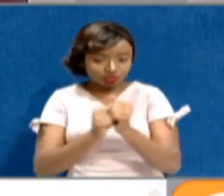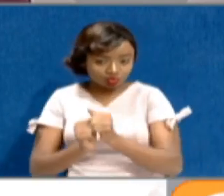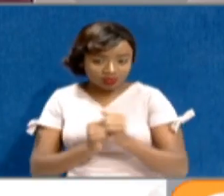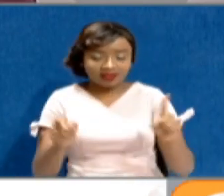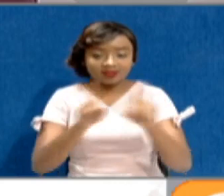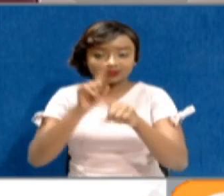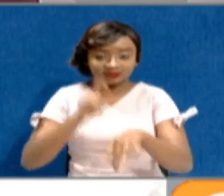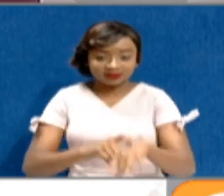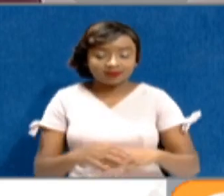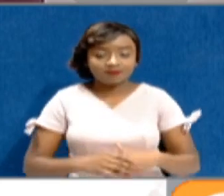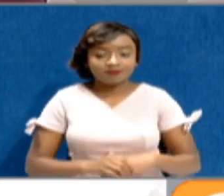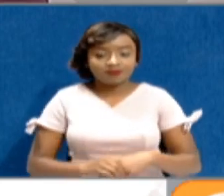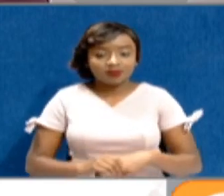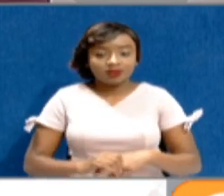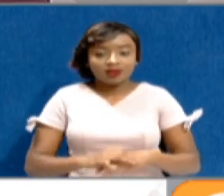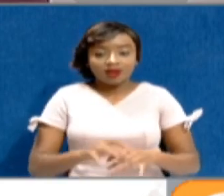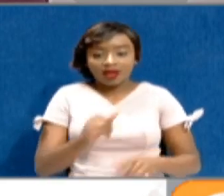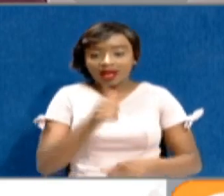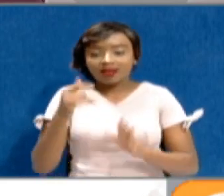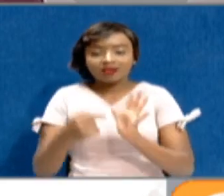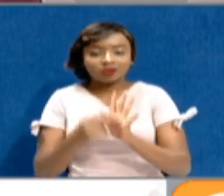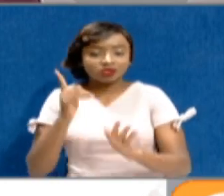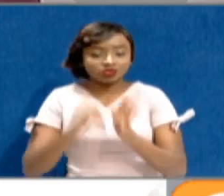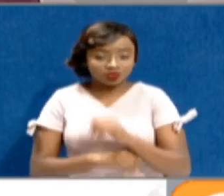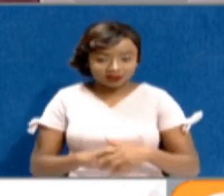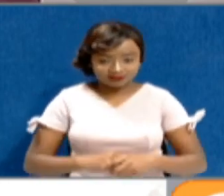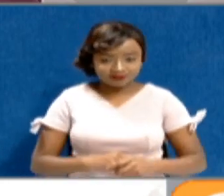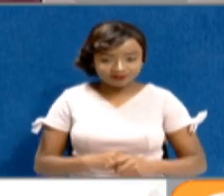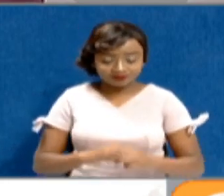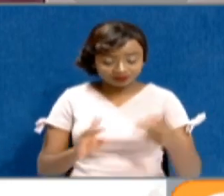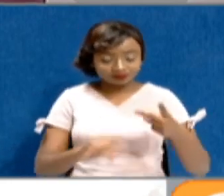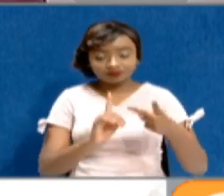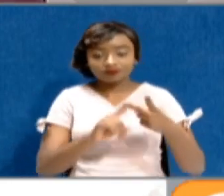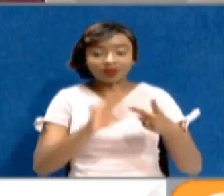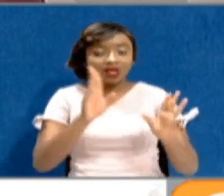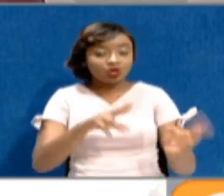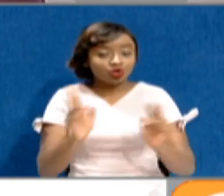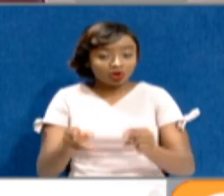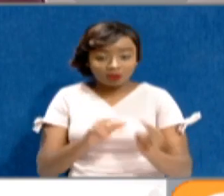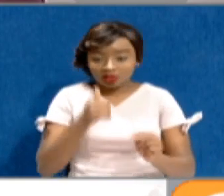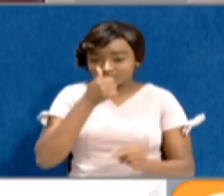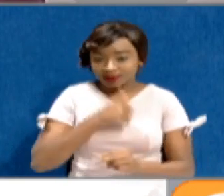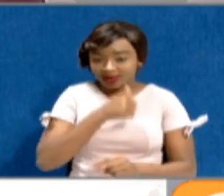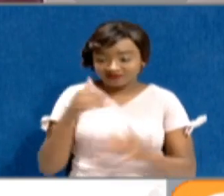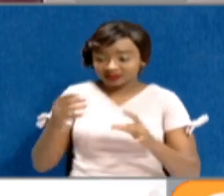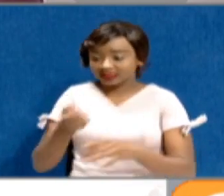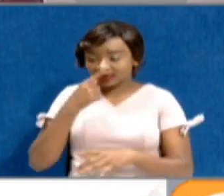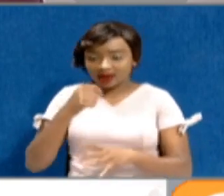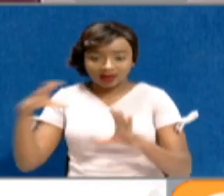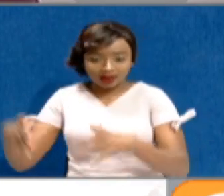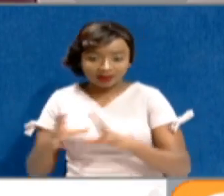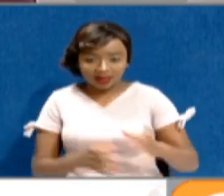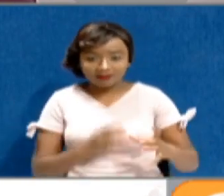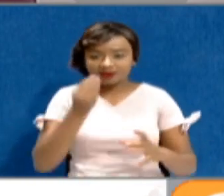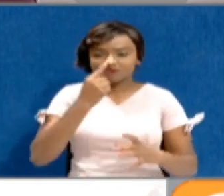the same time. Here's another thing that makes it a little more accelerated. You see, usually private drug companies are the ones who are putting in